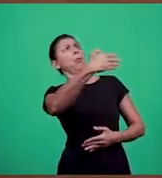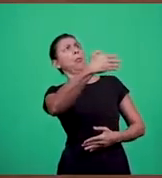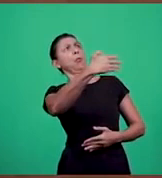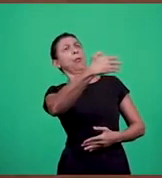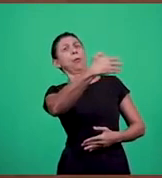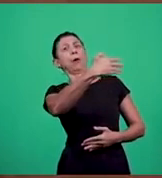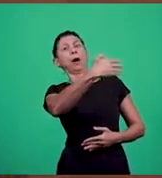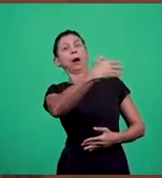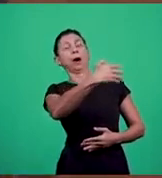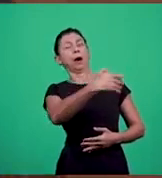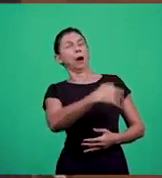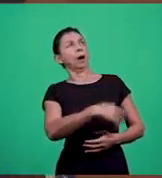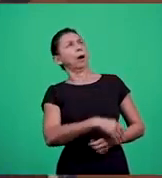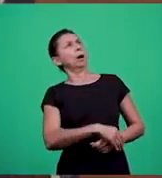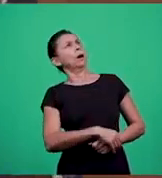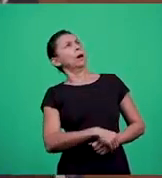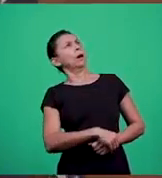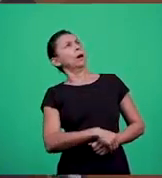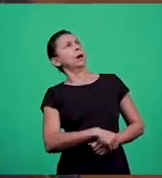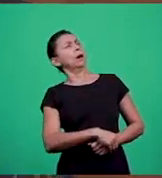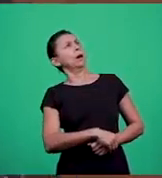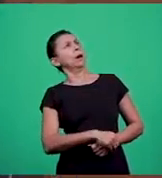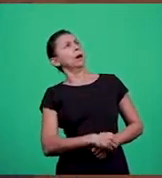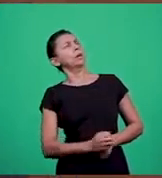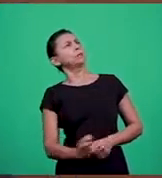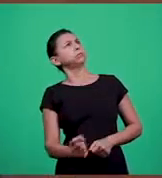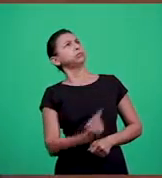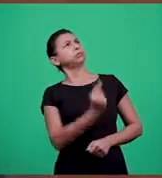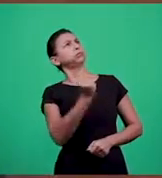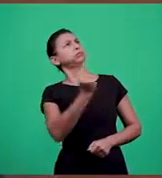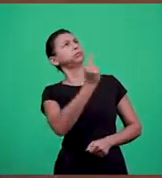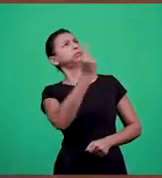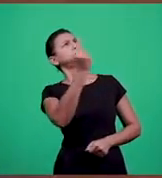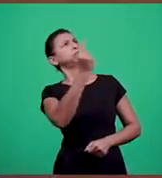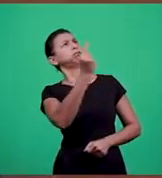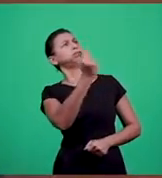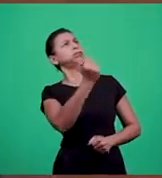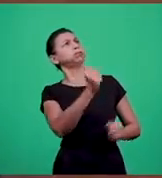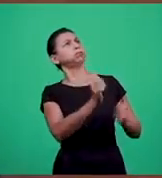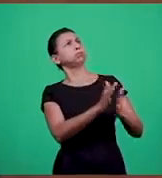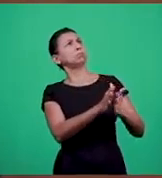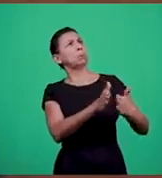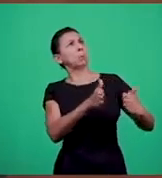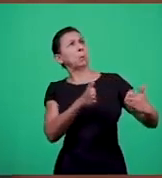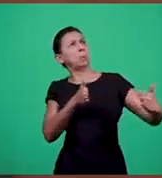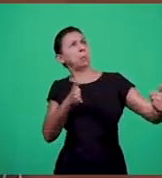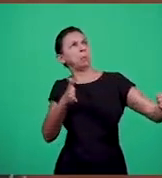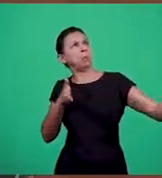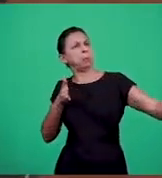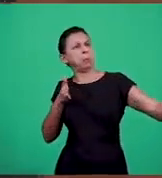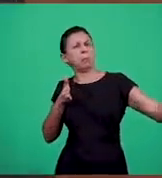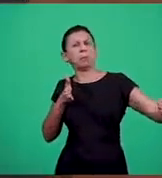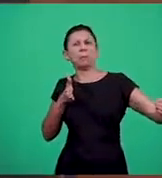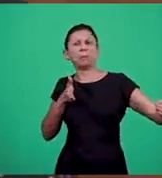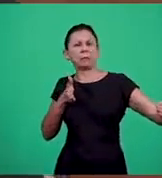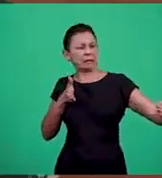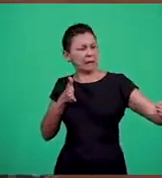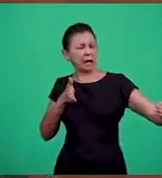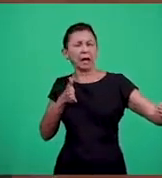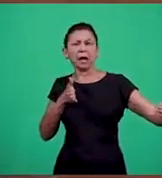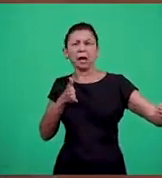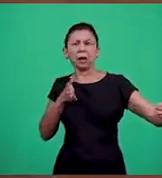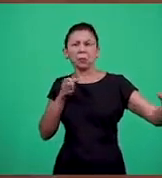a very protected city. You can see on the slide, look at the size of the walls that surrounded the city. It